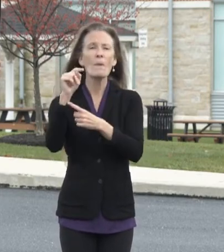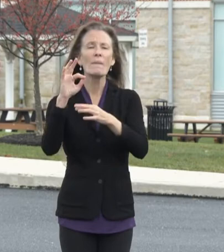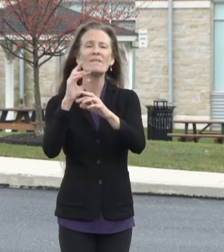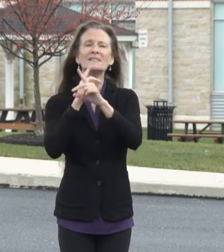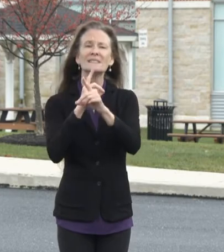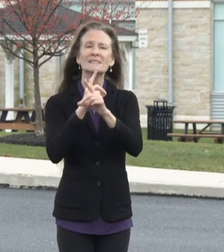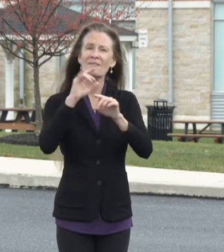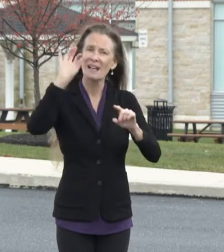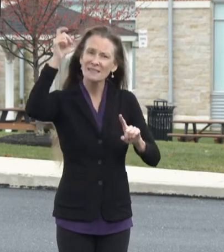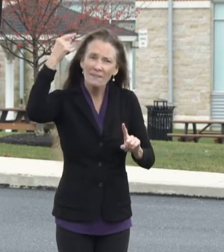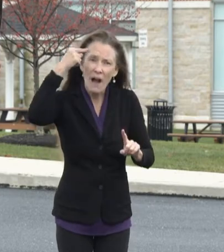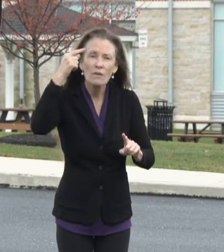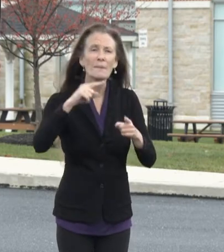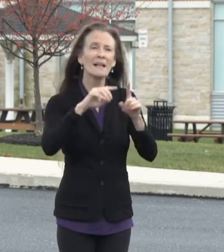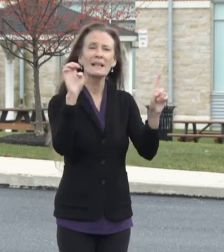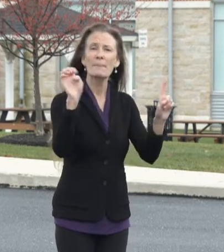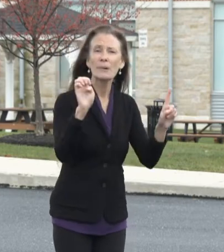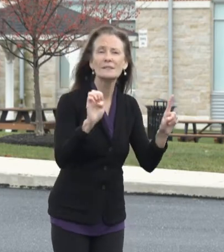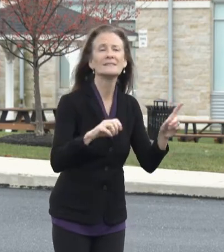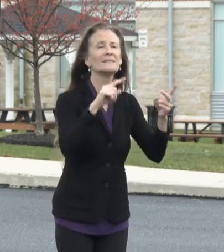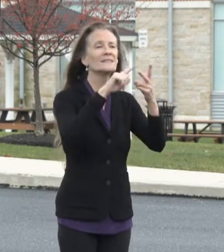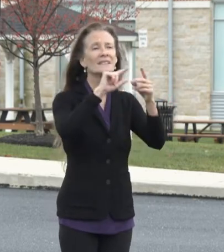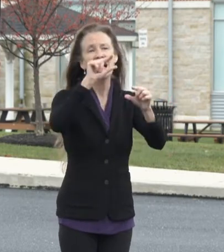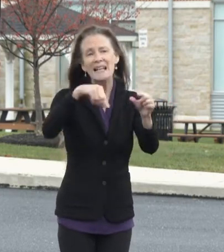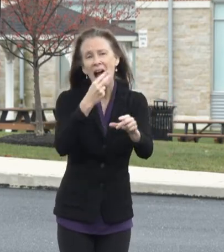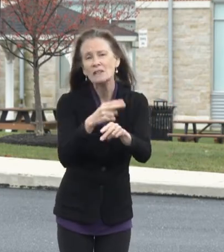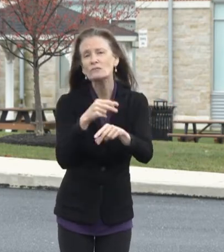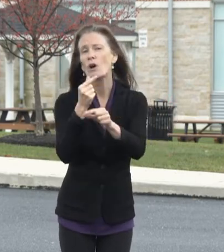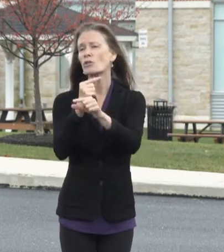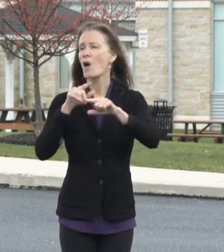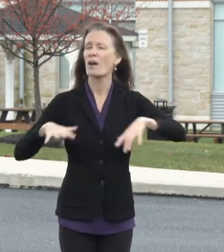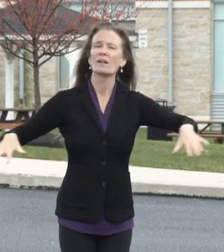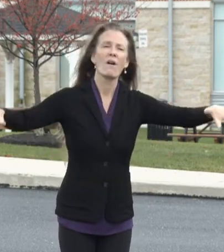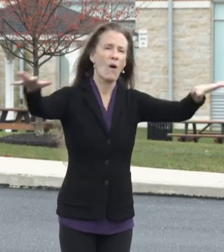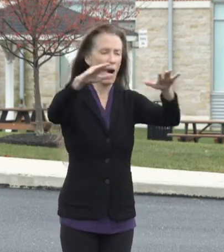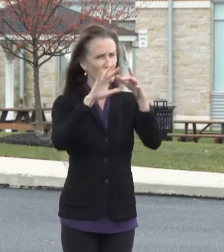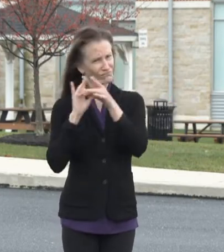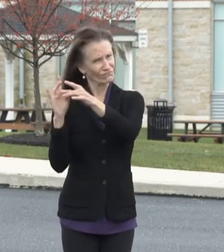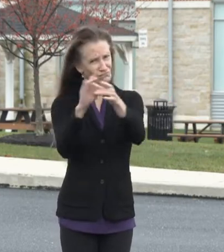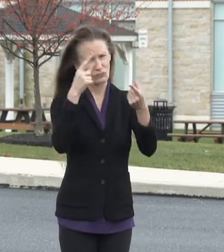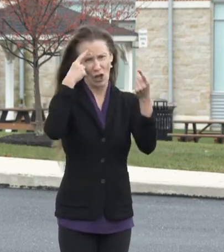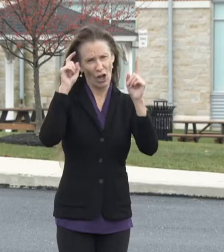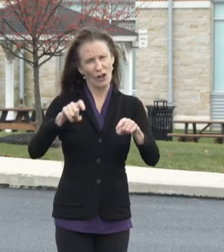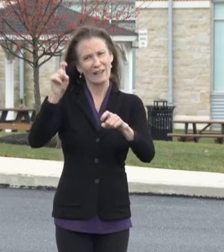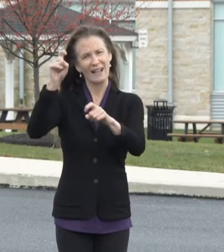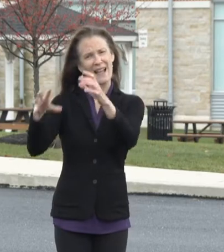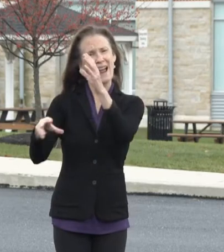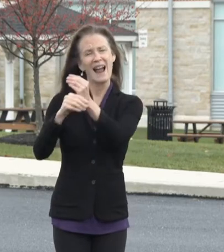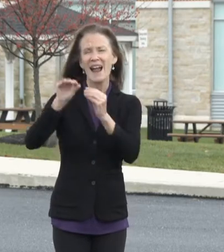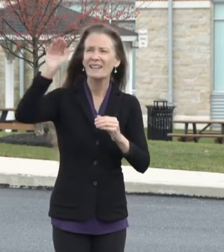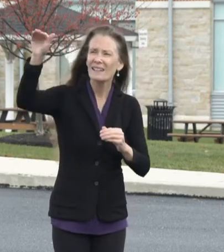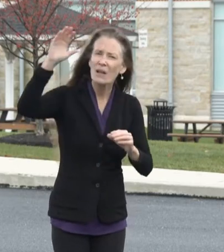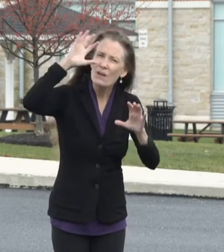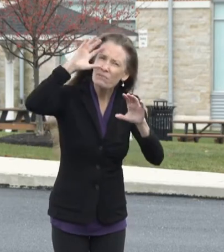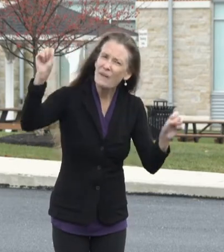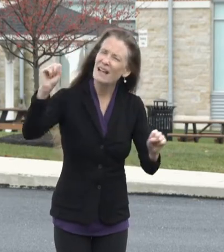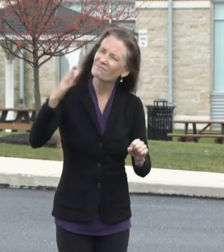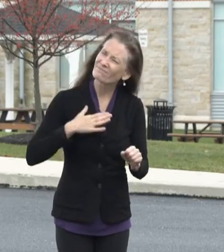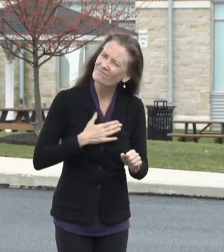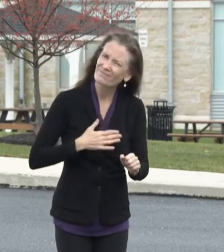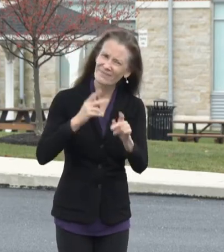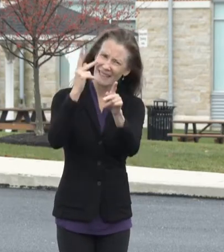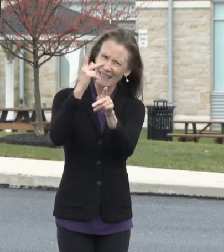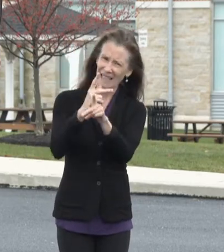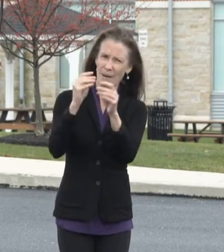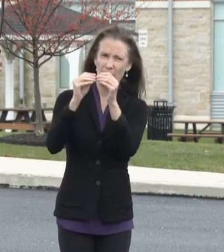the National Guard Bureau. I strongly urge the administration to reconsider its decision to impose a 25%